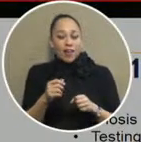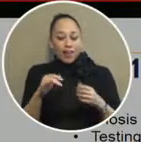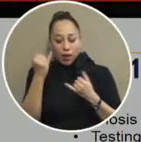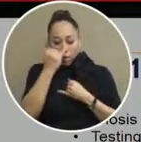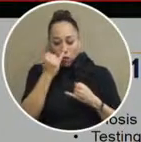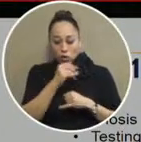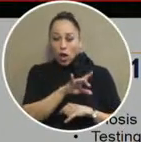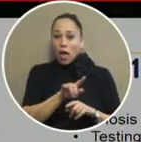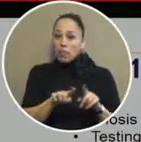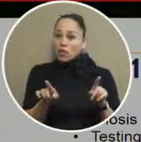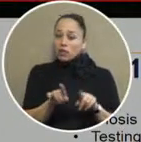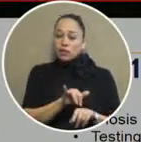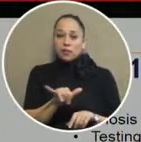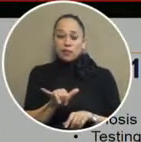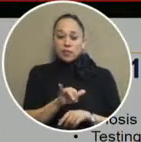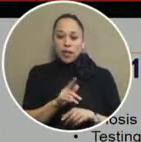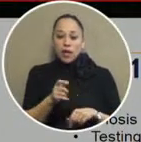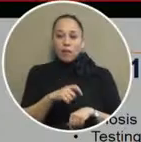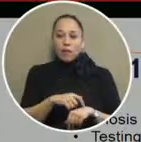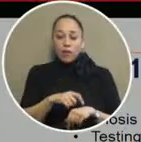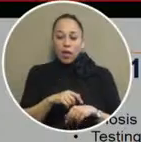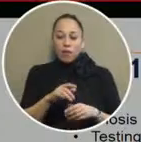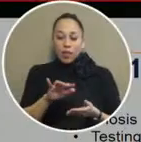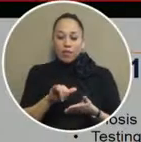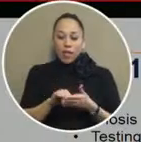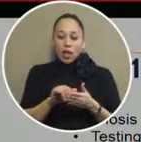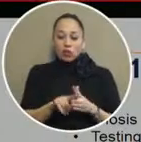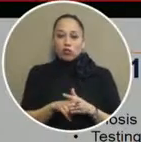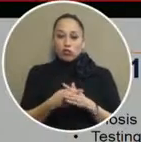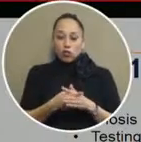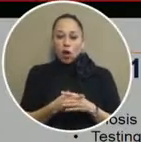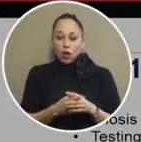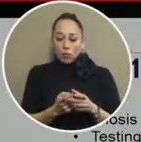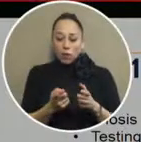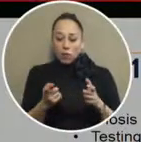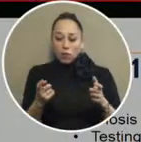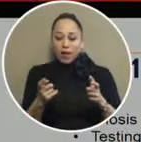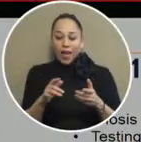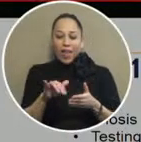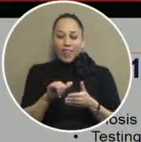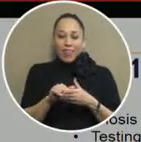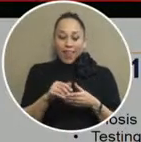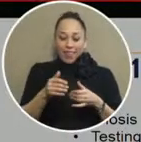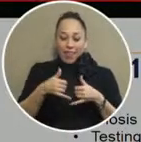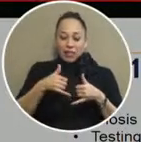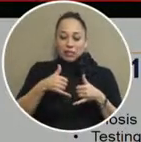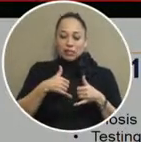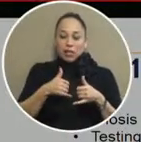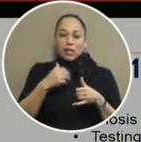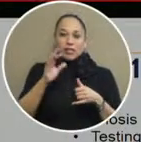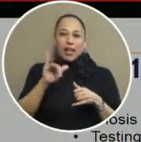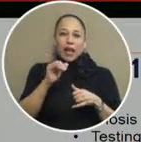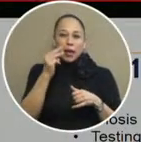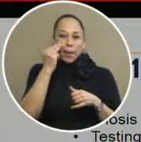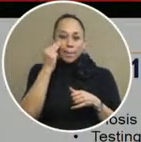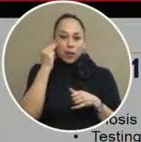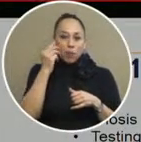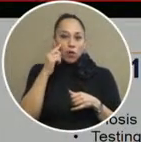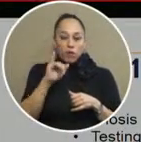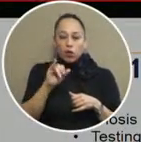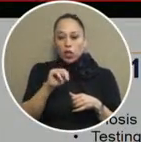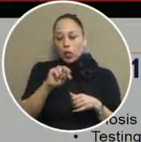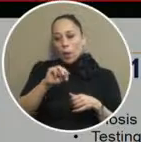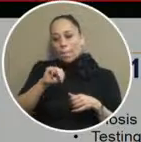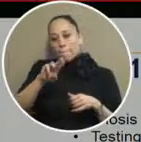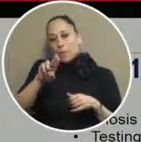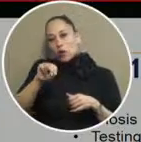same time, the immunoglobulin G starts rising, and that's what gives the memory and the immunity